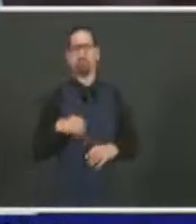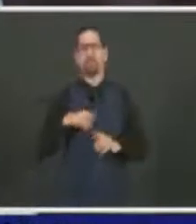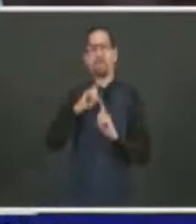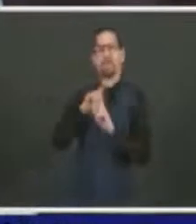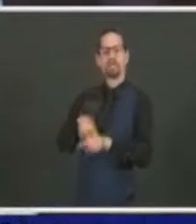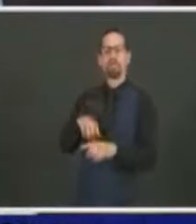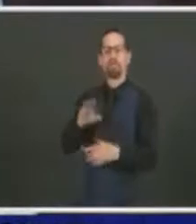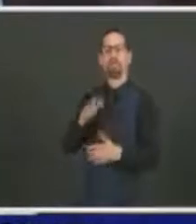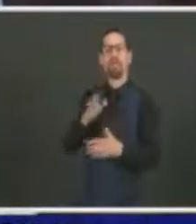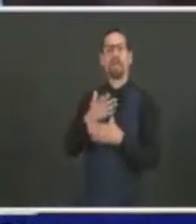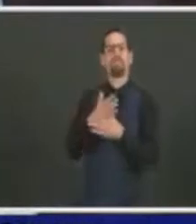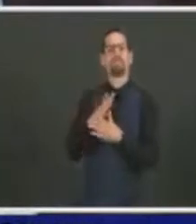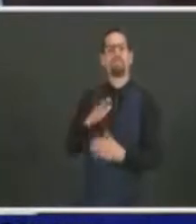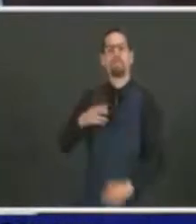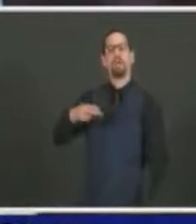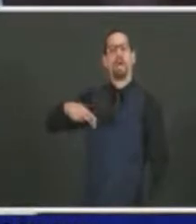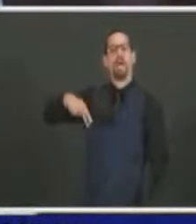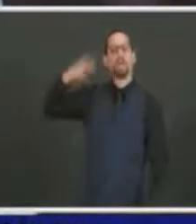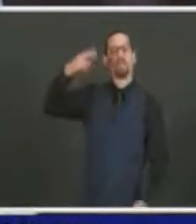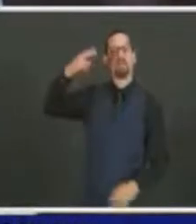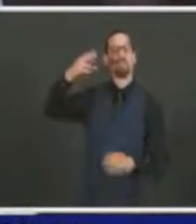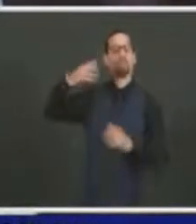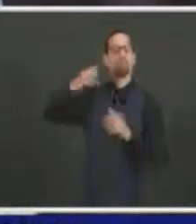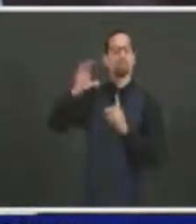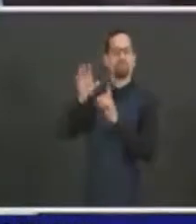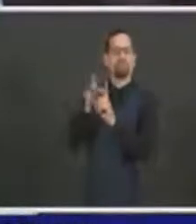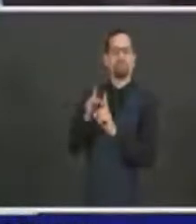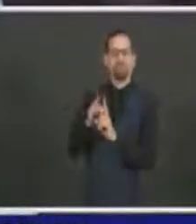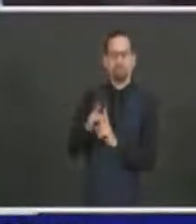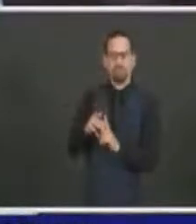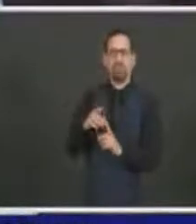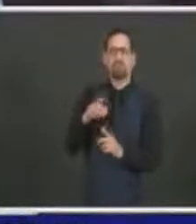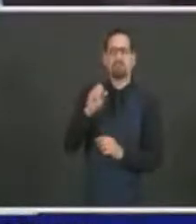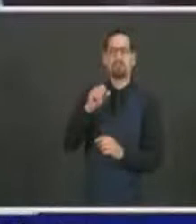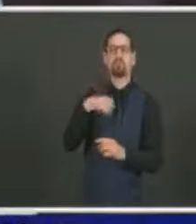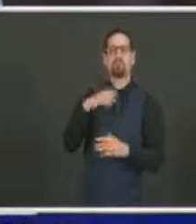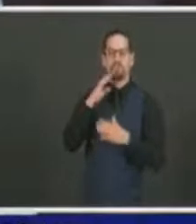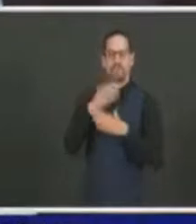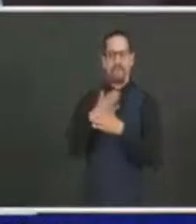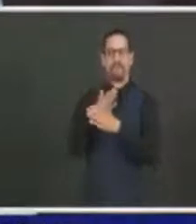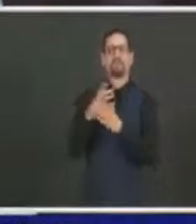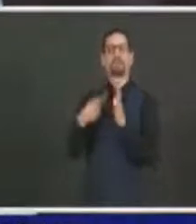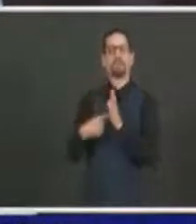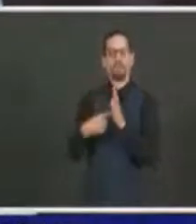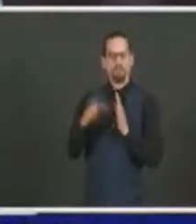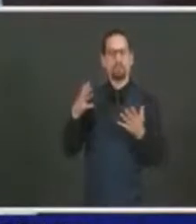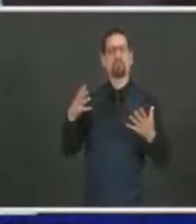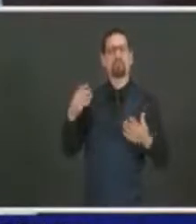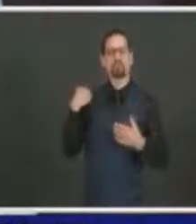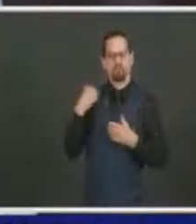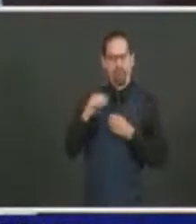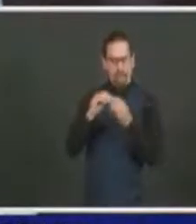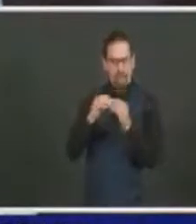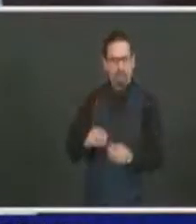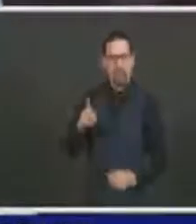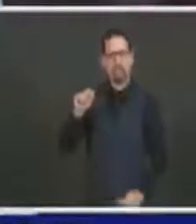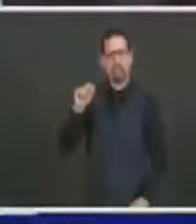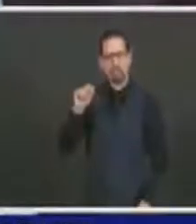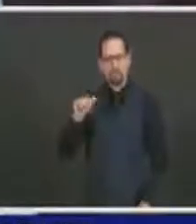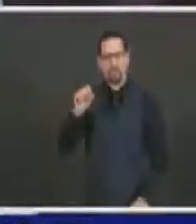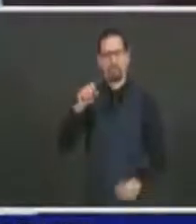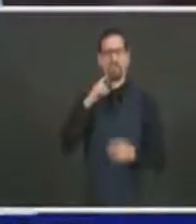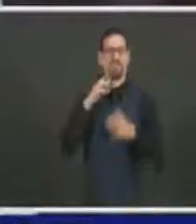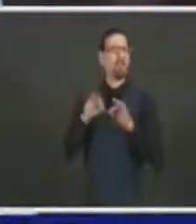level percentage positivity from our asymptomatic testing. It continues to be in the